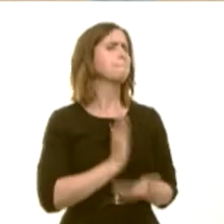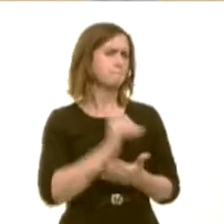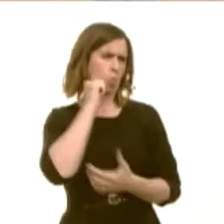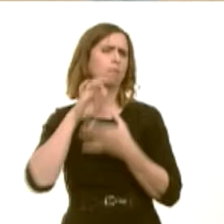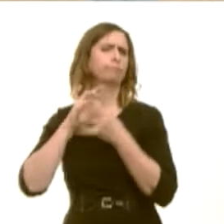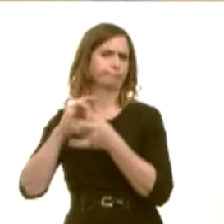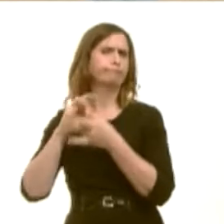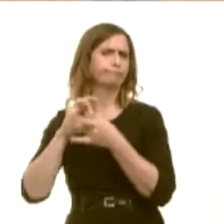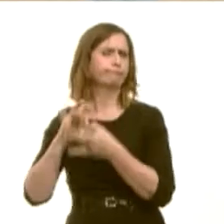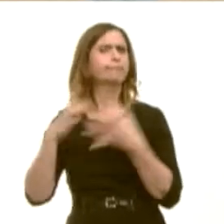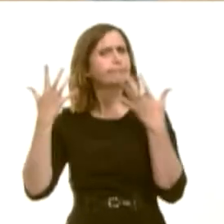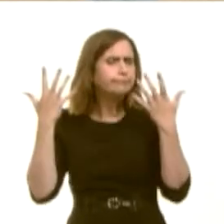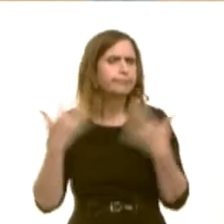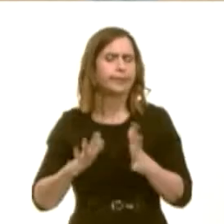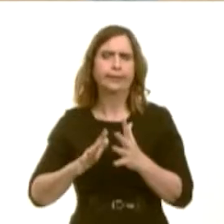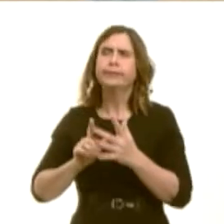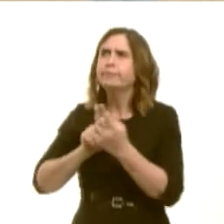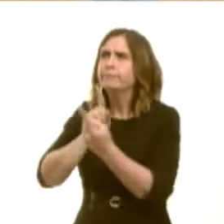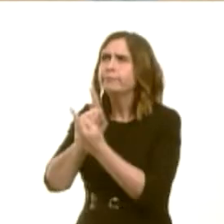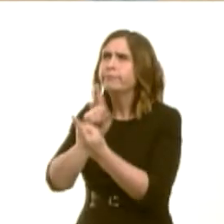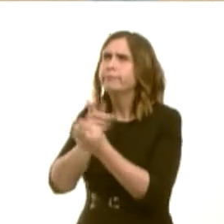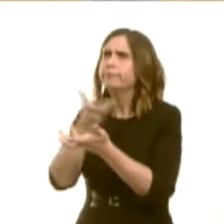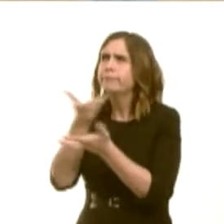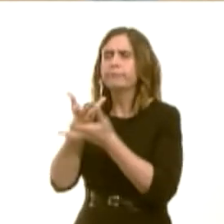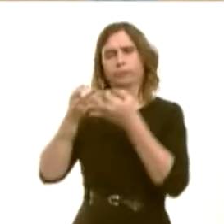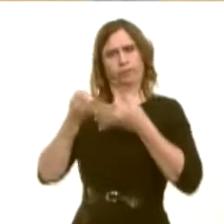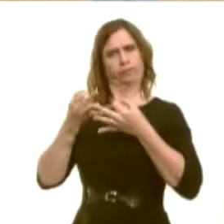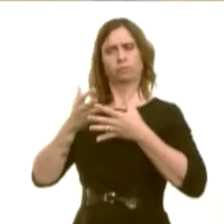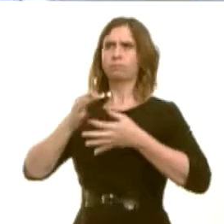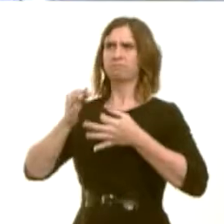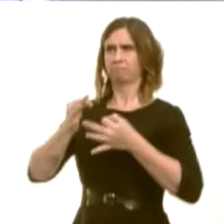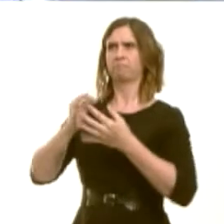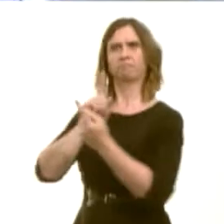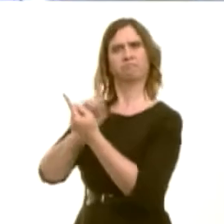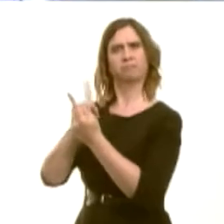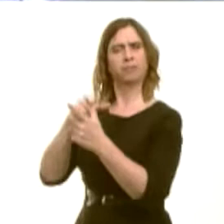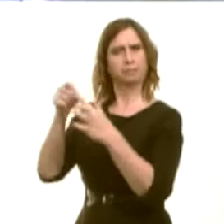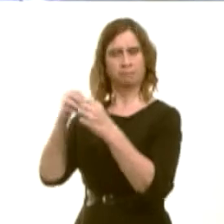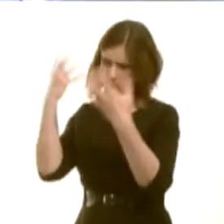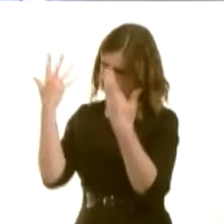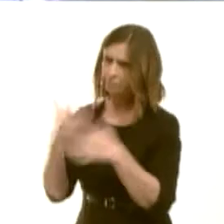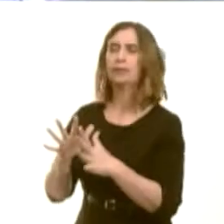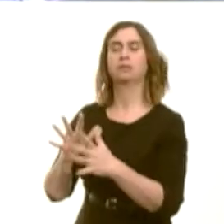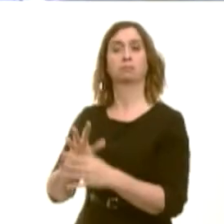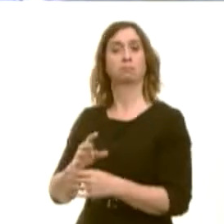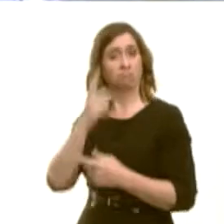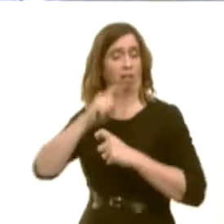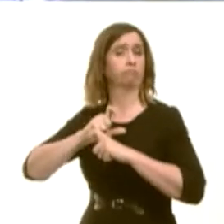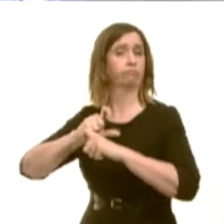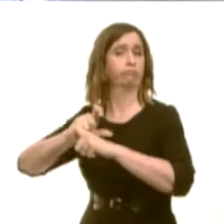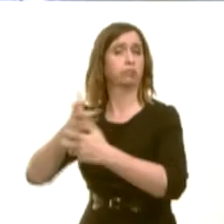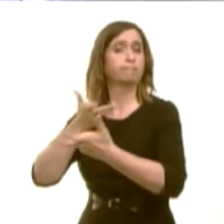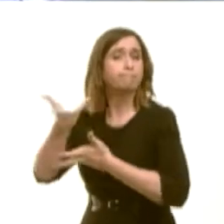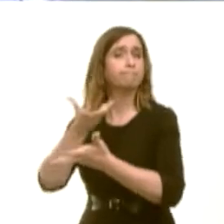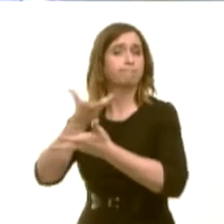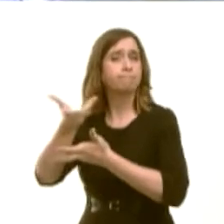said, that there have already been meetings between officials and ABP. There is no reason why those meetings should not be able to continue,